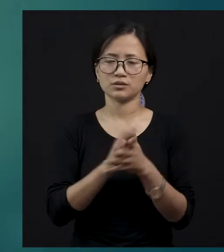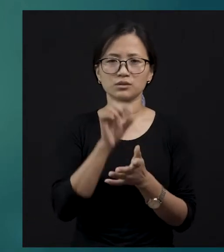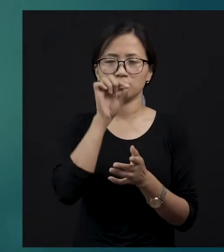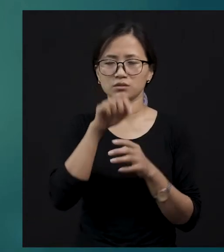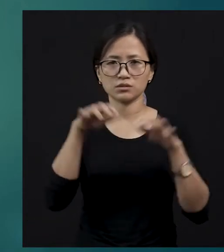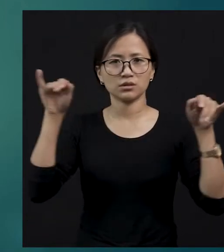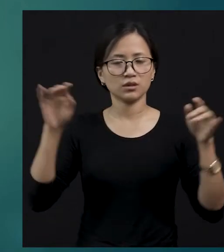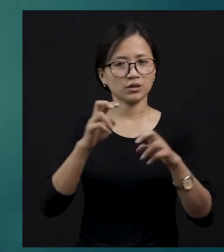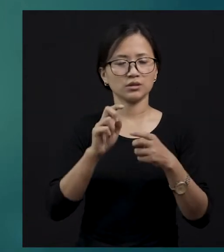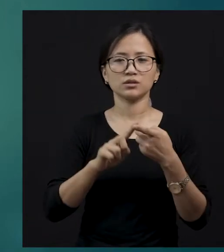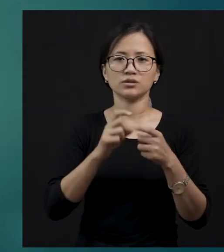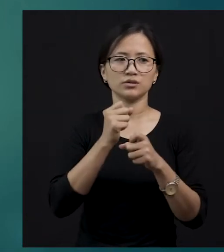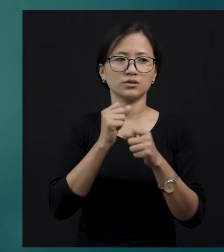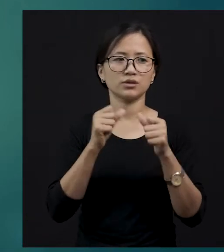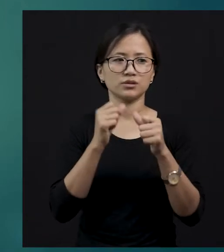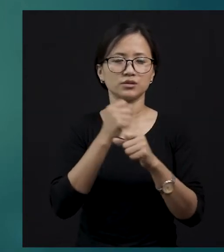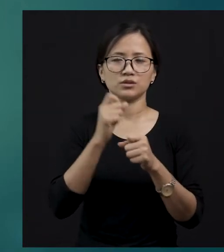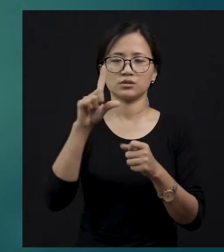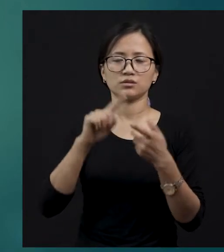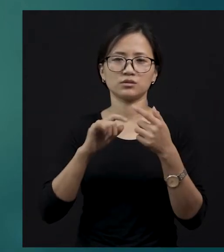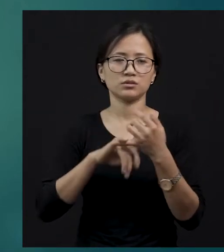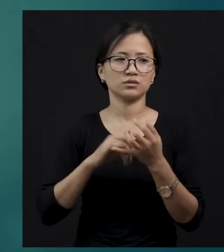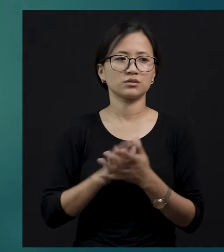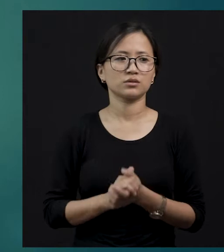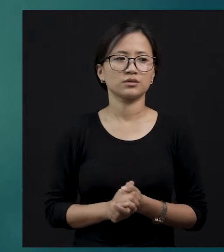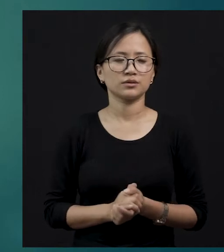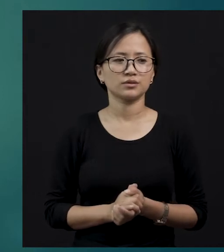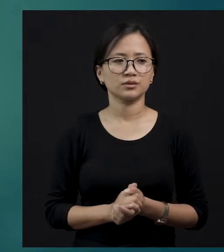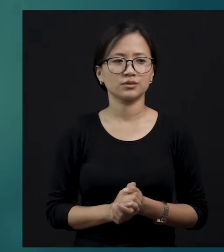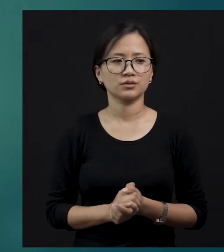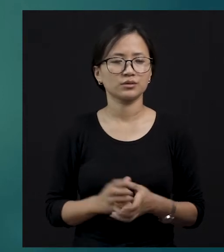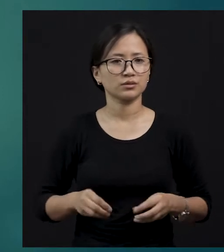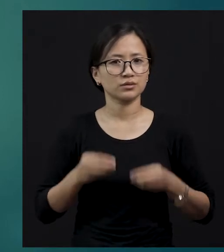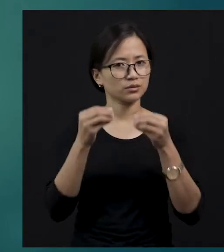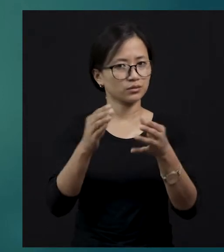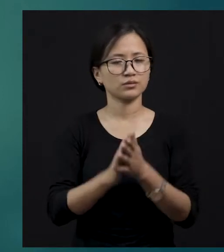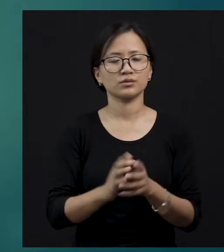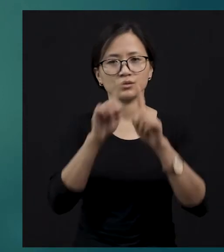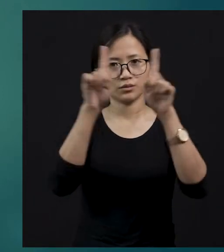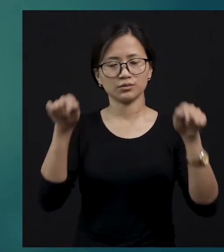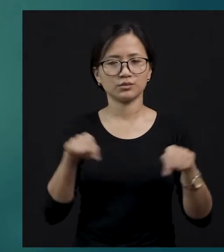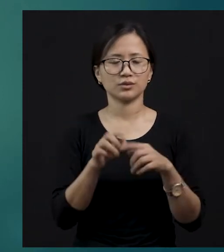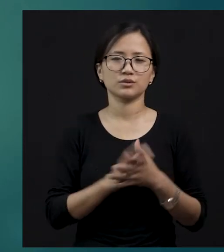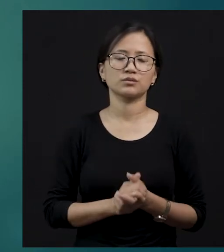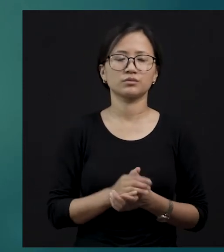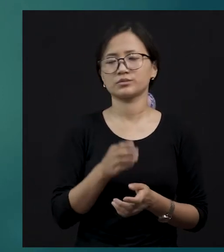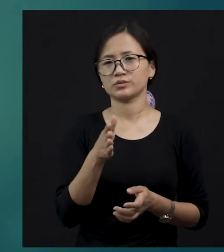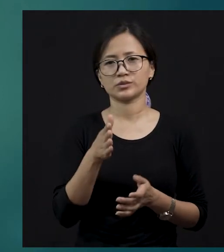on the lookout for this kind of things because these creatures attack them. I have not given you the picture of a snake because I'm